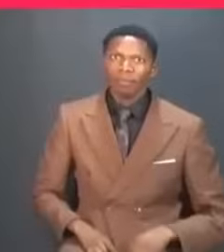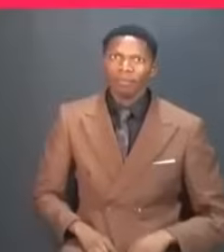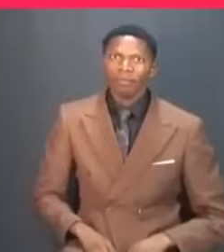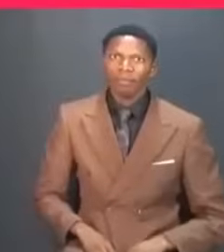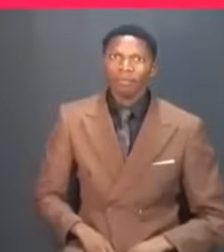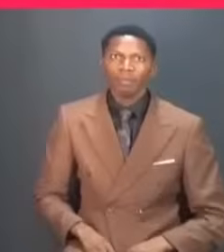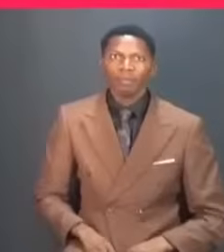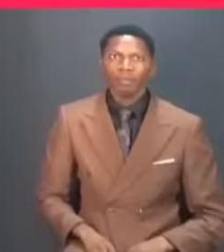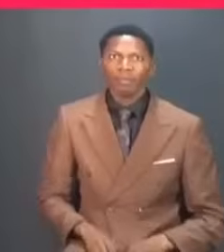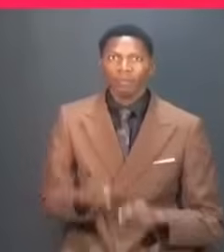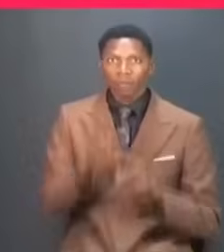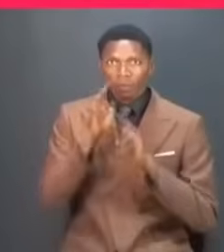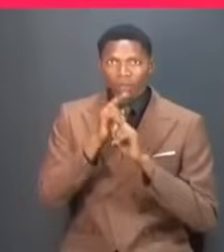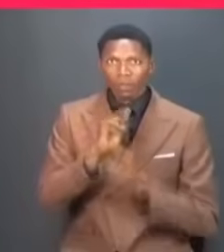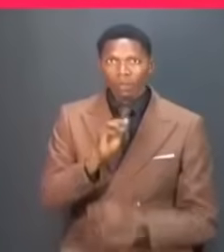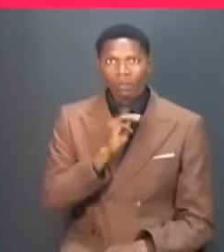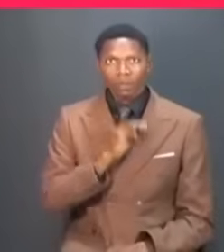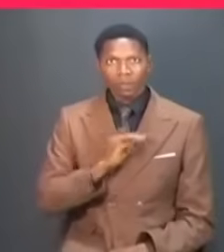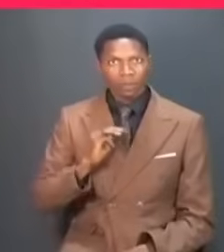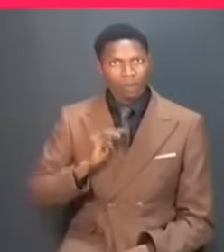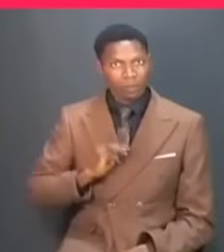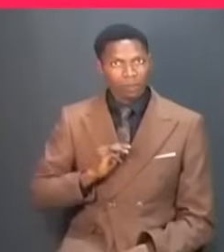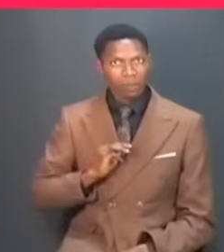Honorable members,